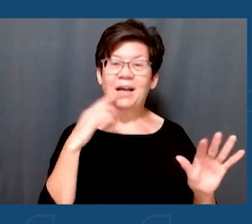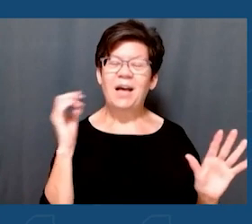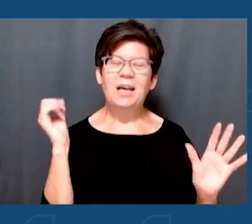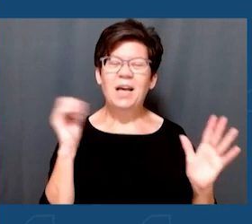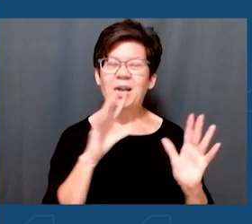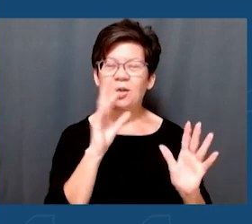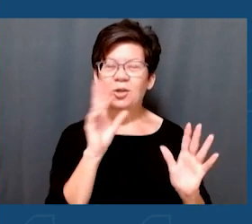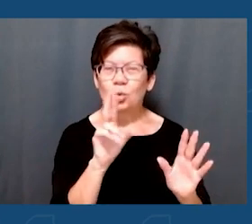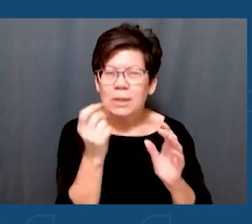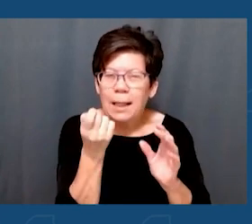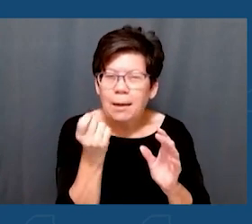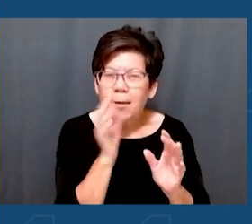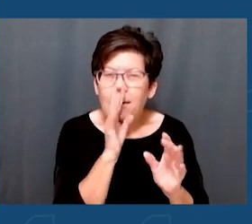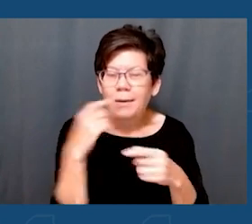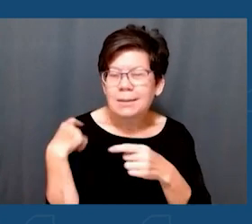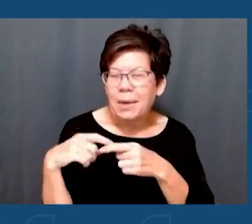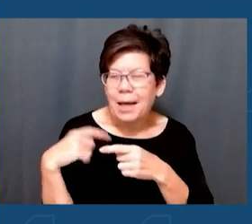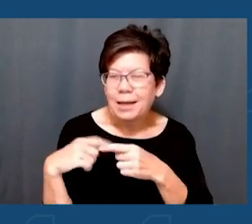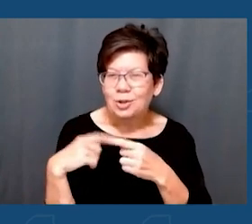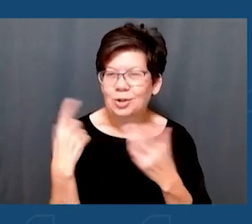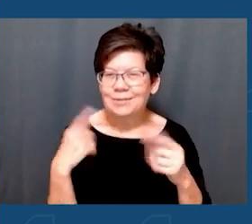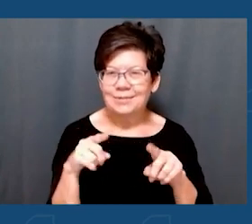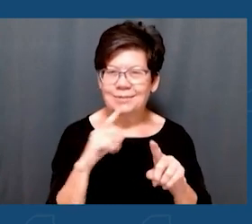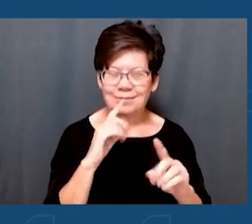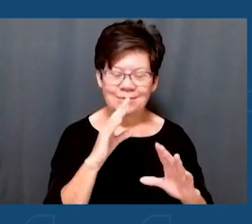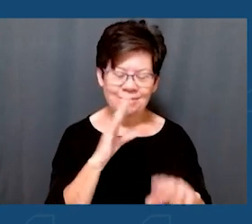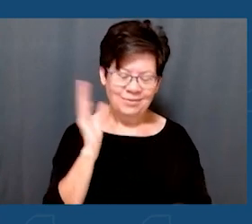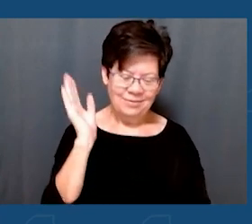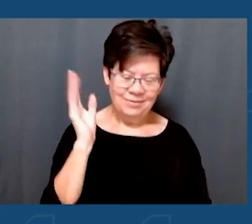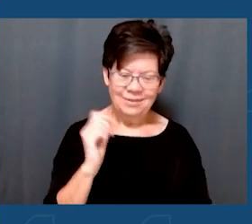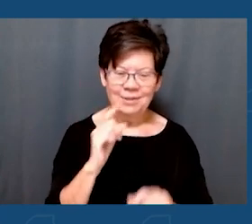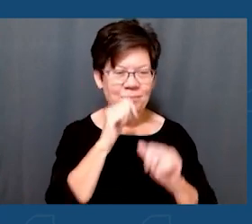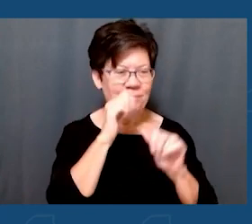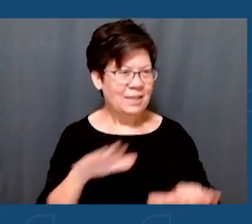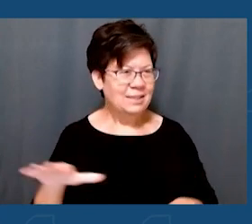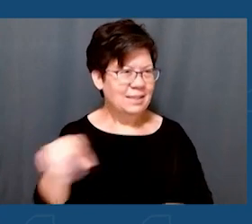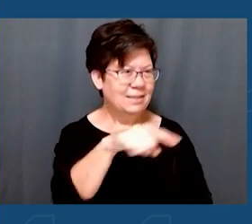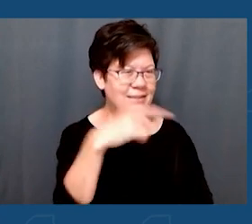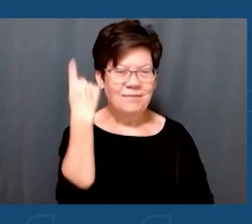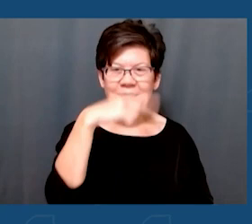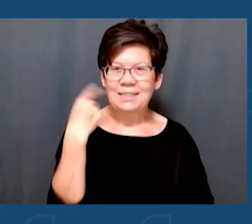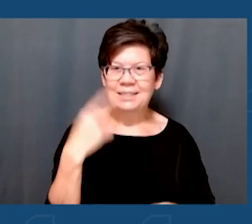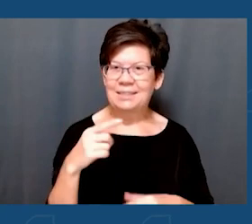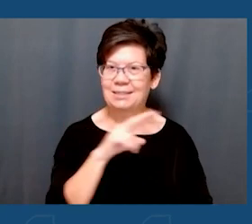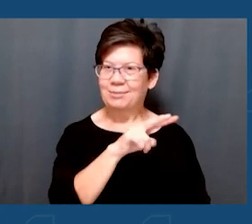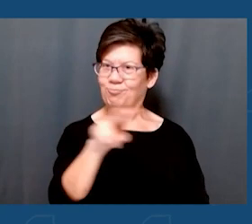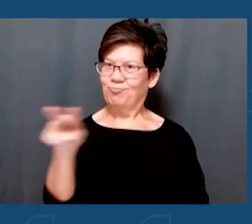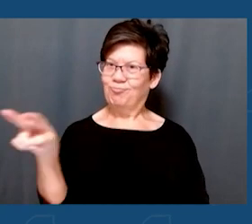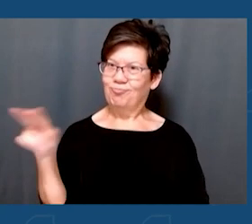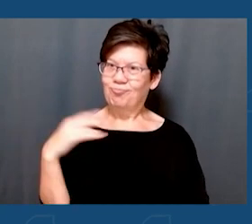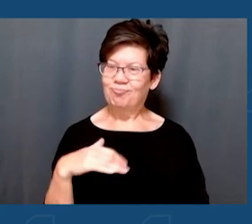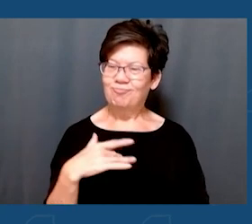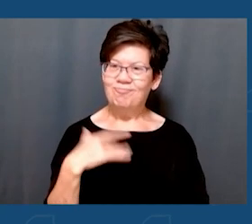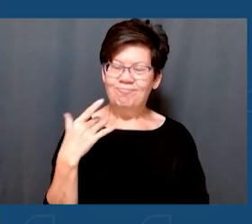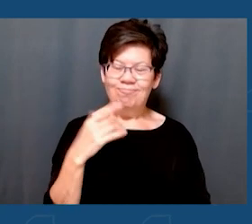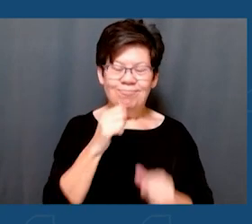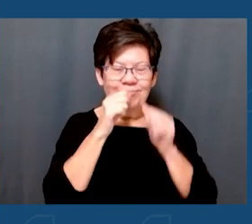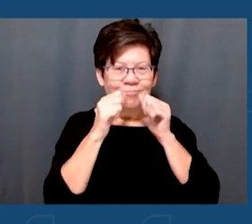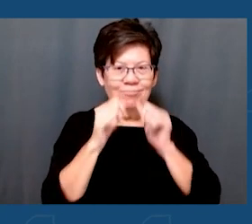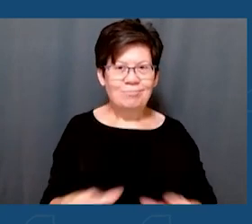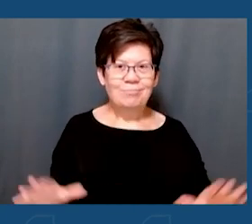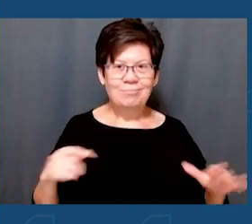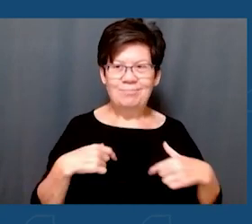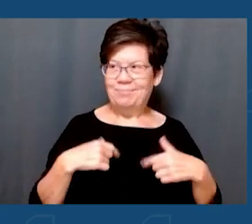in there today. What a blessing to see so many faces, and a blessing just to be